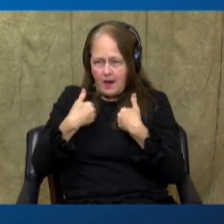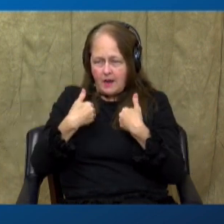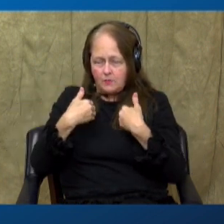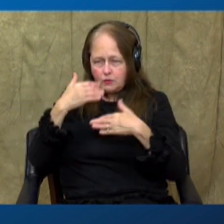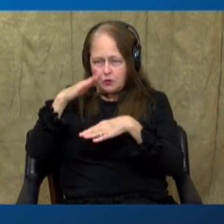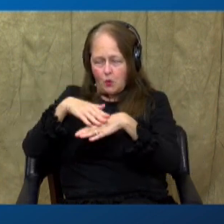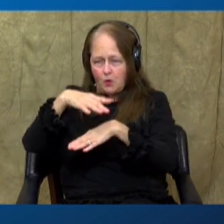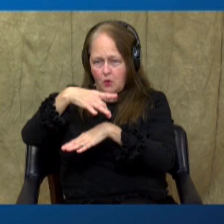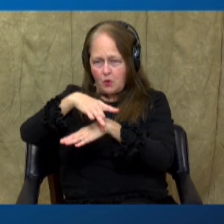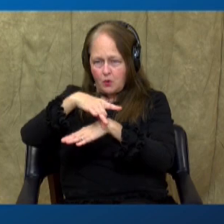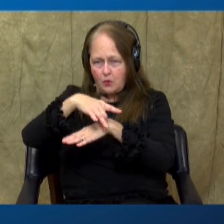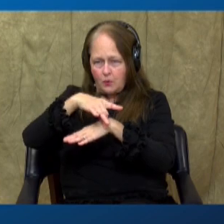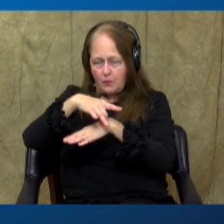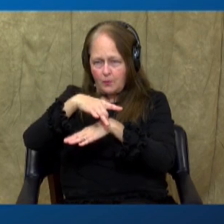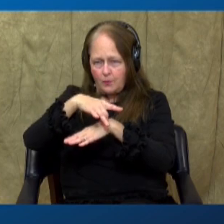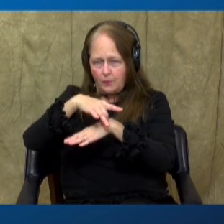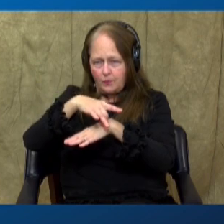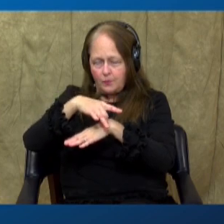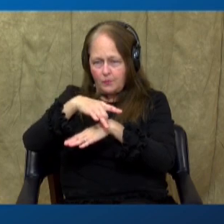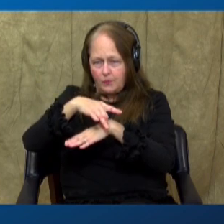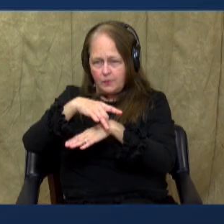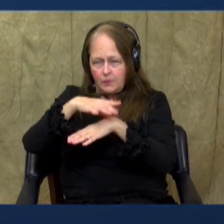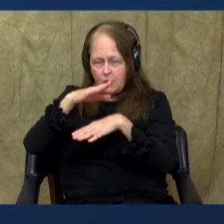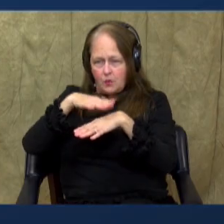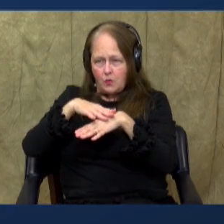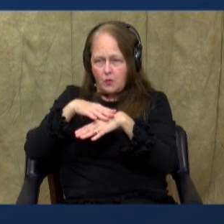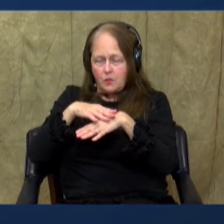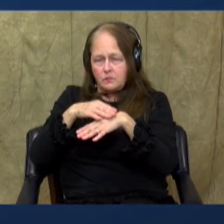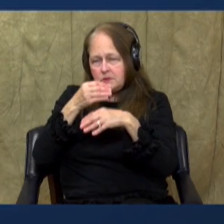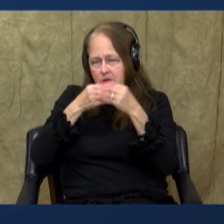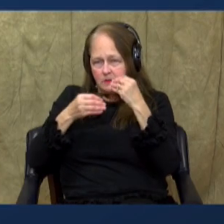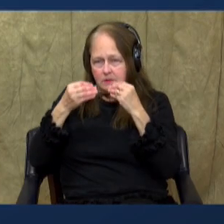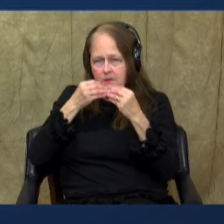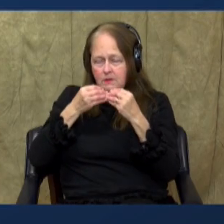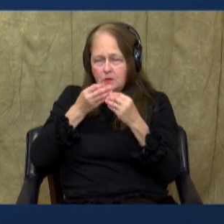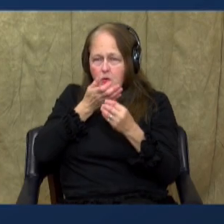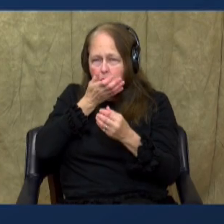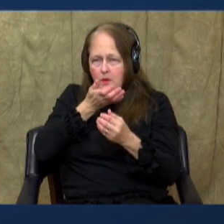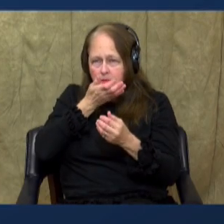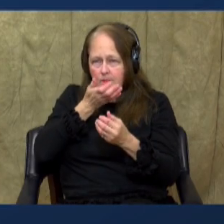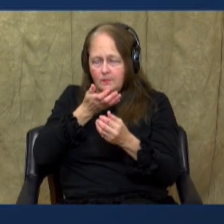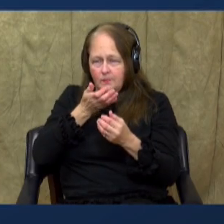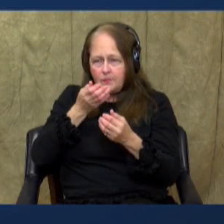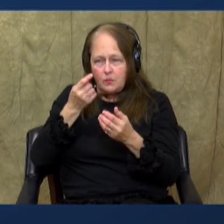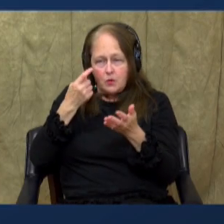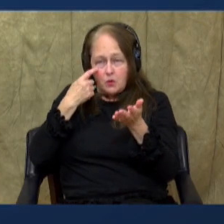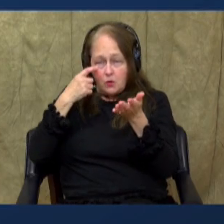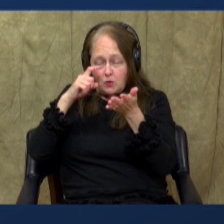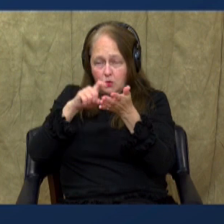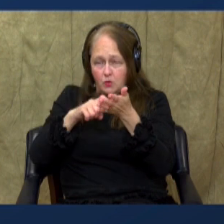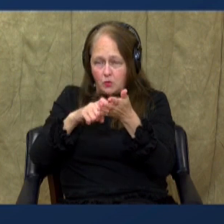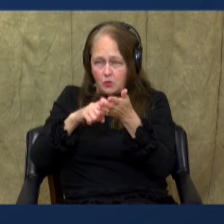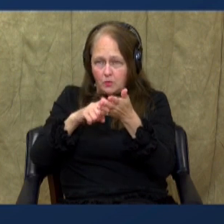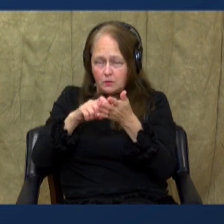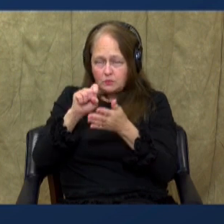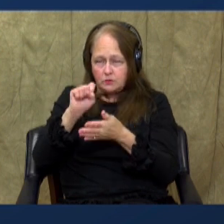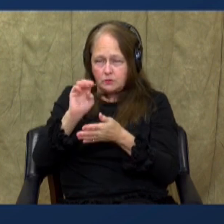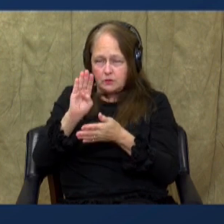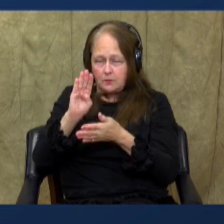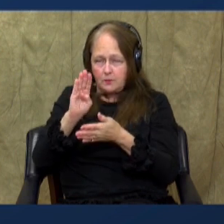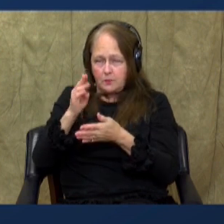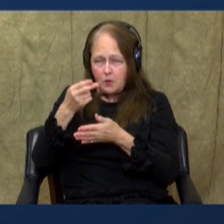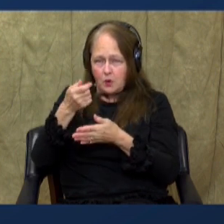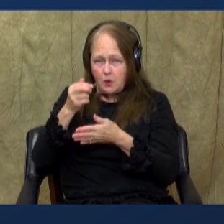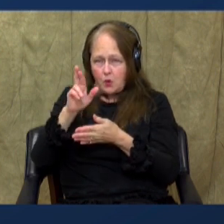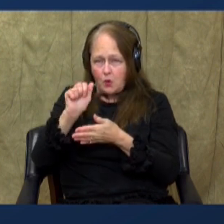So that's probably what you think of when you think of the large animals grazing on the savanna. So what are some notable things about Sub-Saharan Africa? I